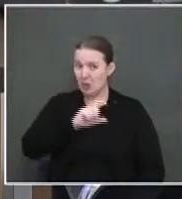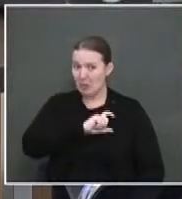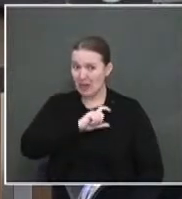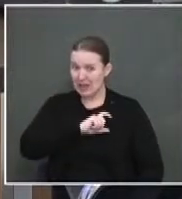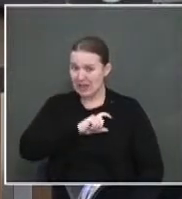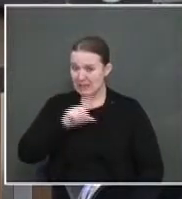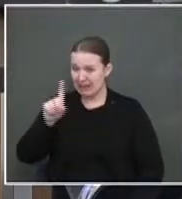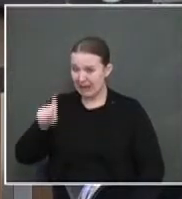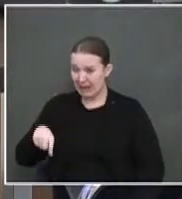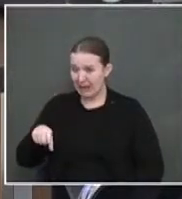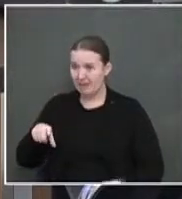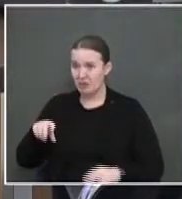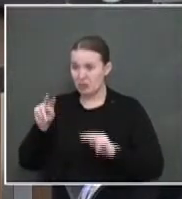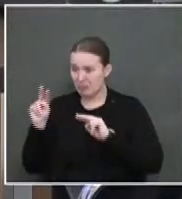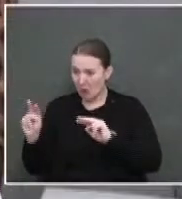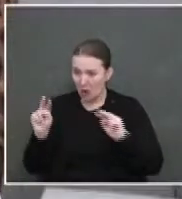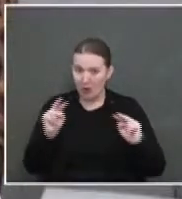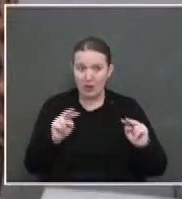enforcing this?